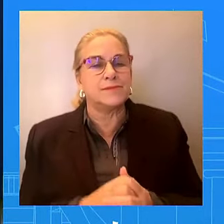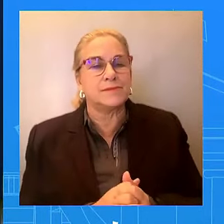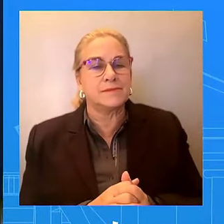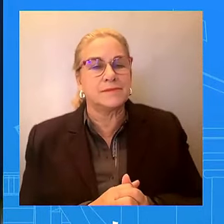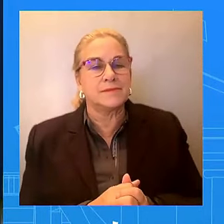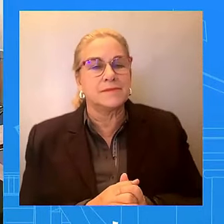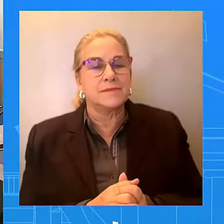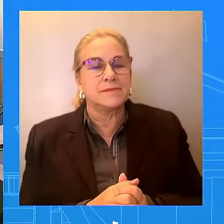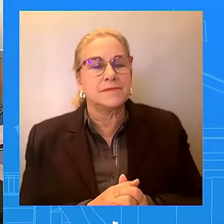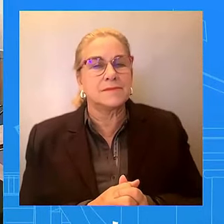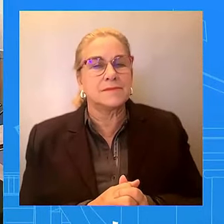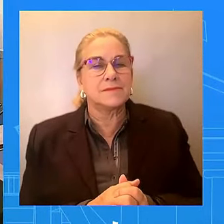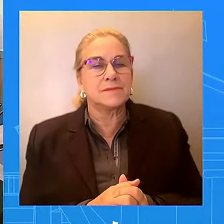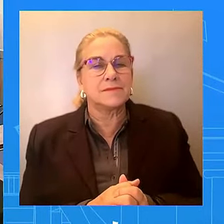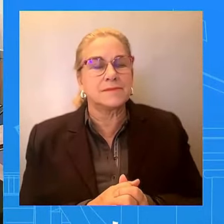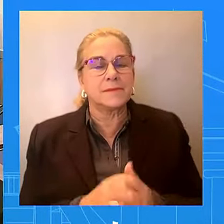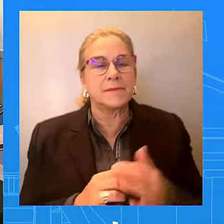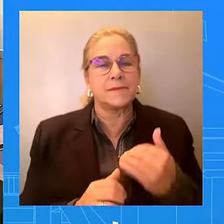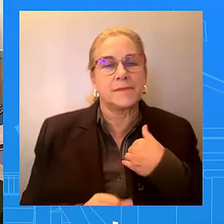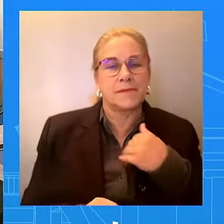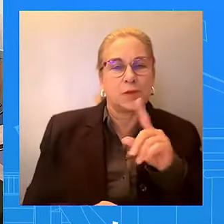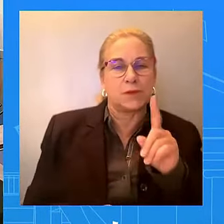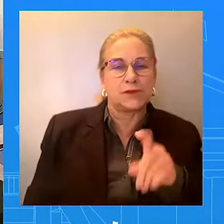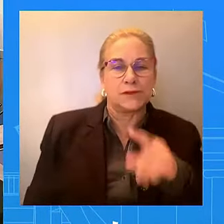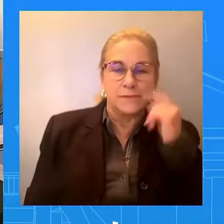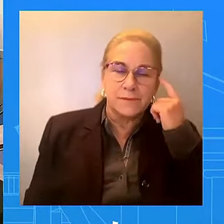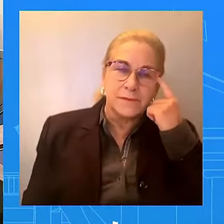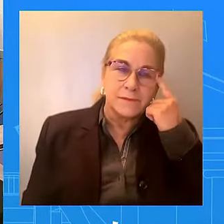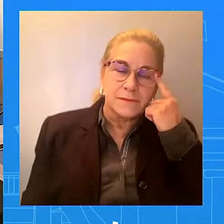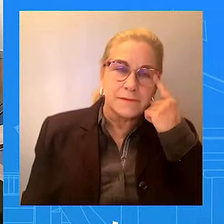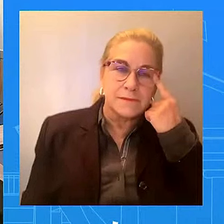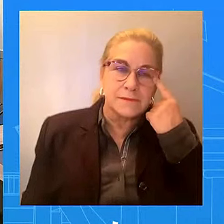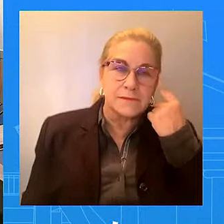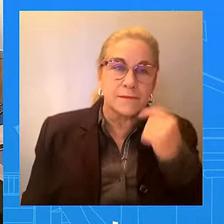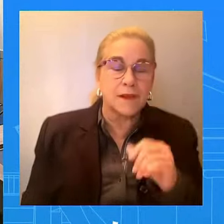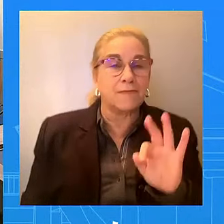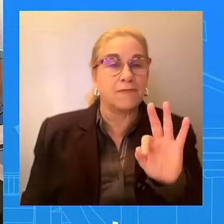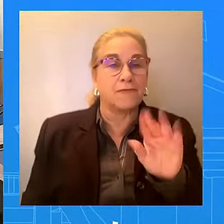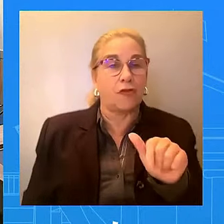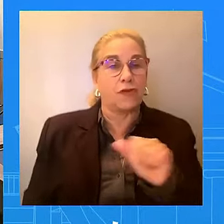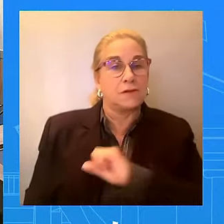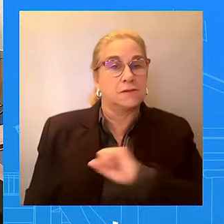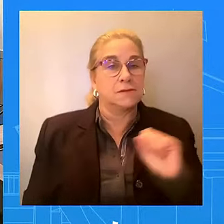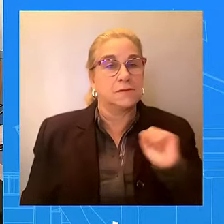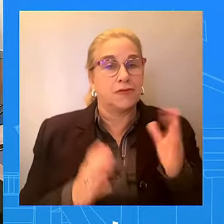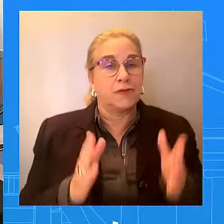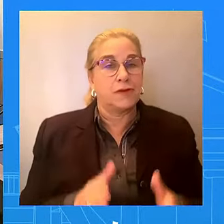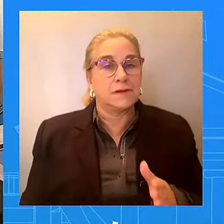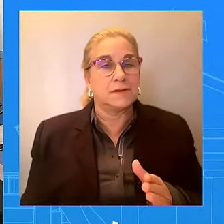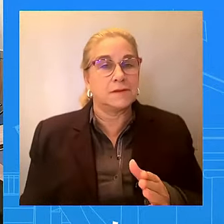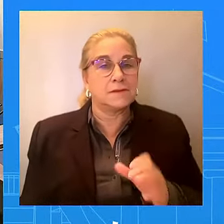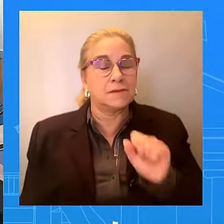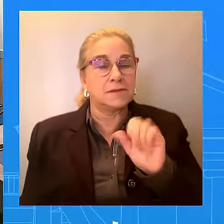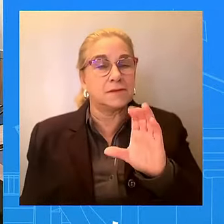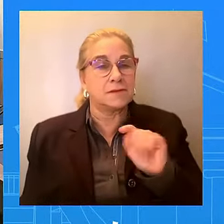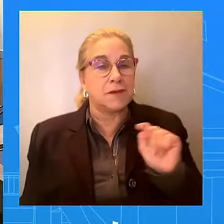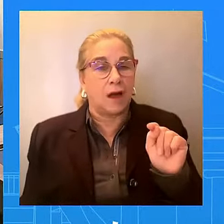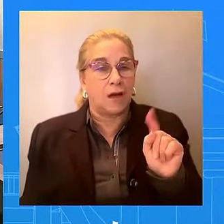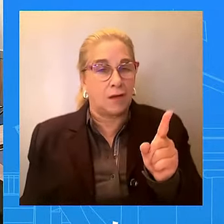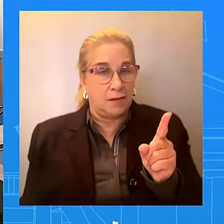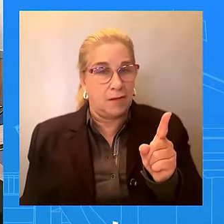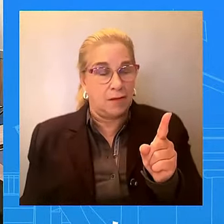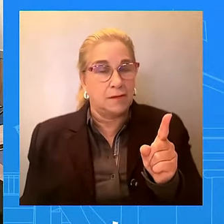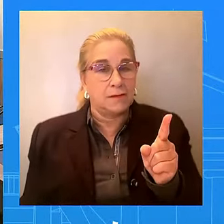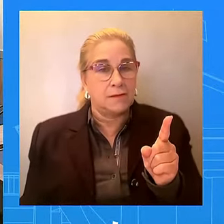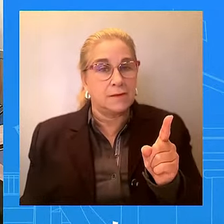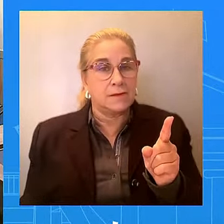calls. Florida Senator Rick Scott said that President Biden agreed that Congress should come back early to fund